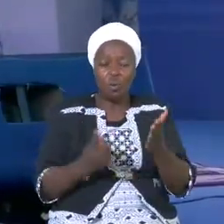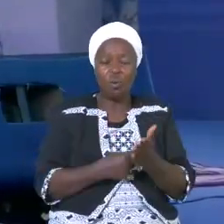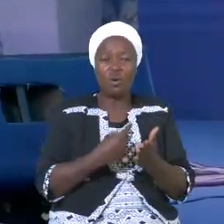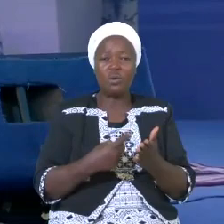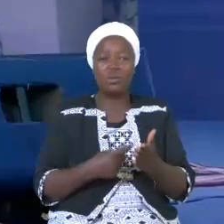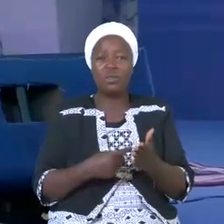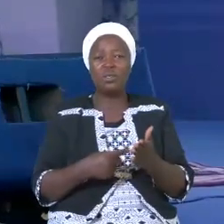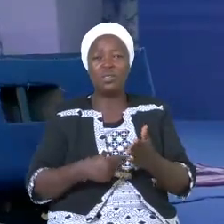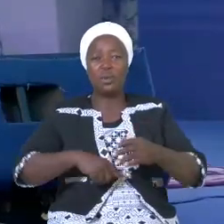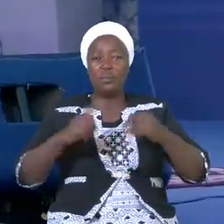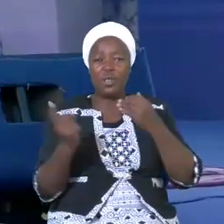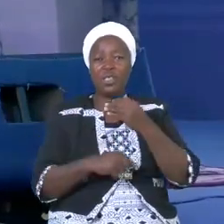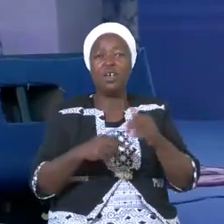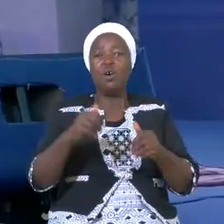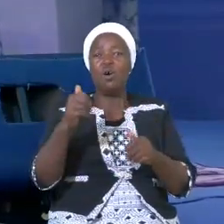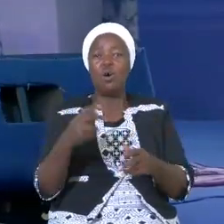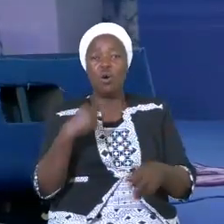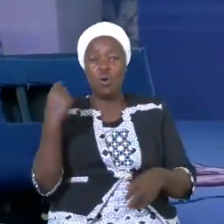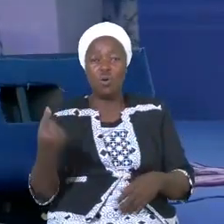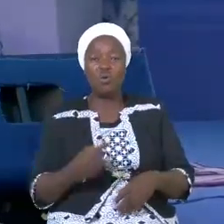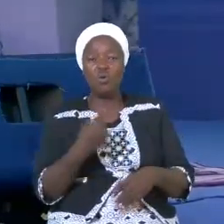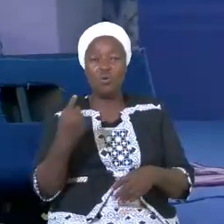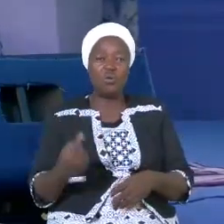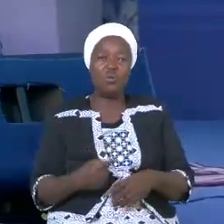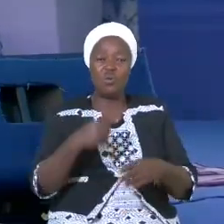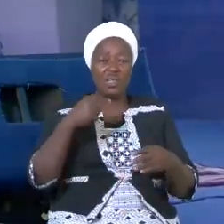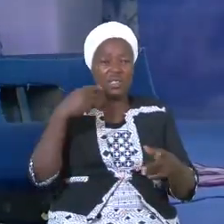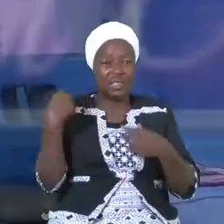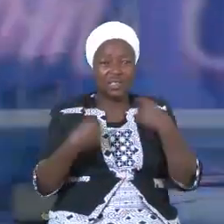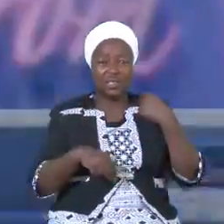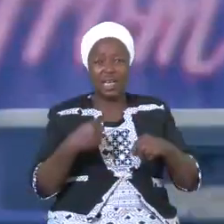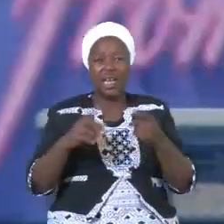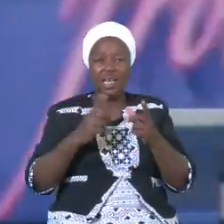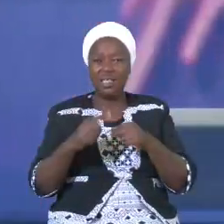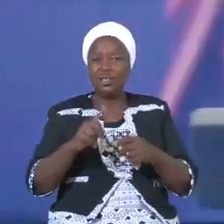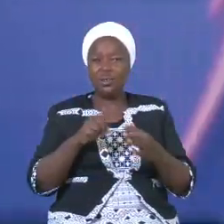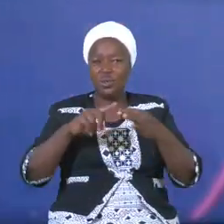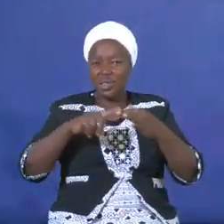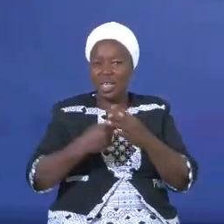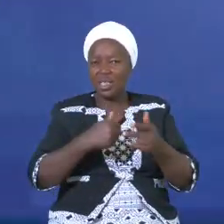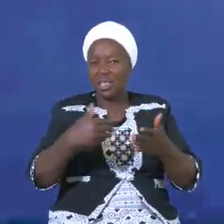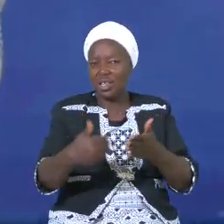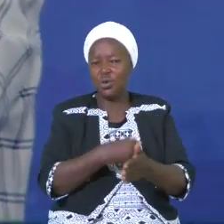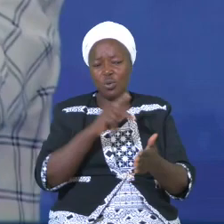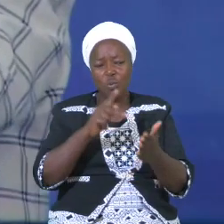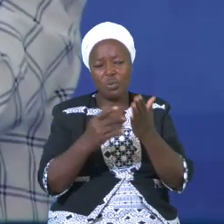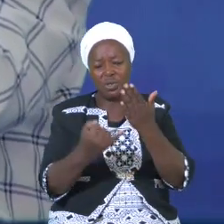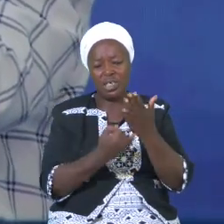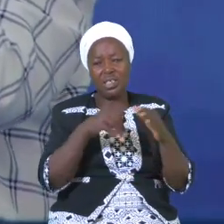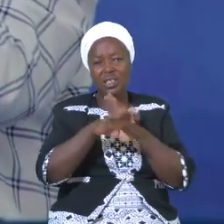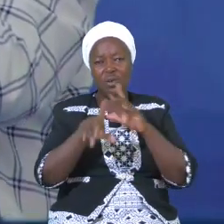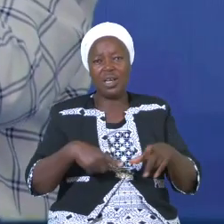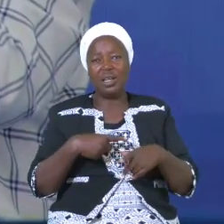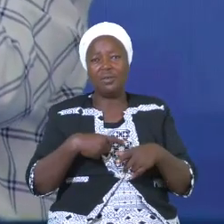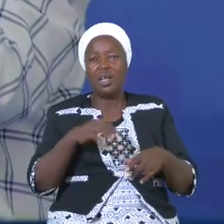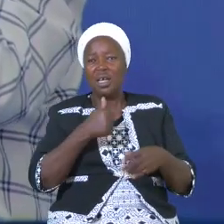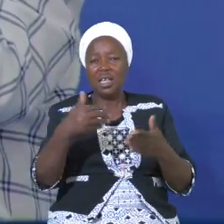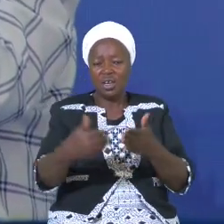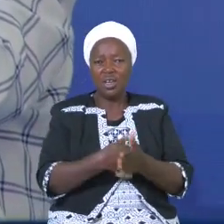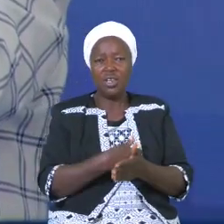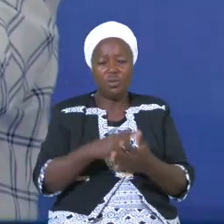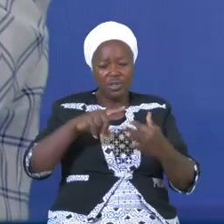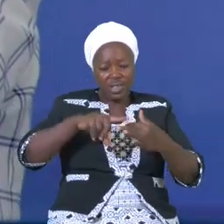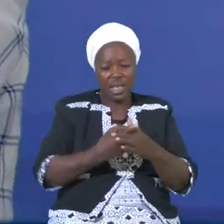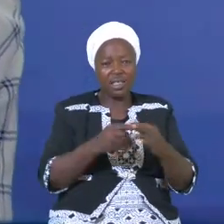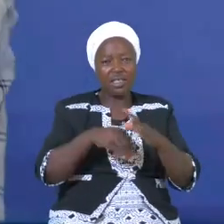always shy and to begin a new project of your life a new starch in your